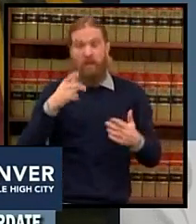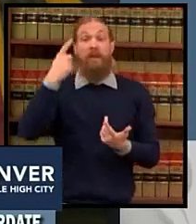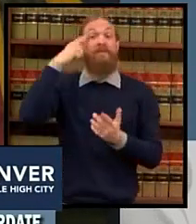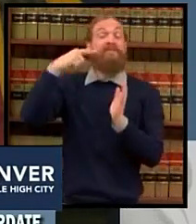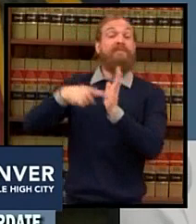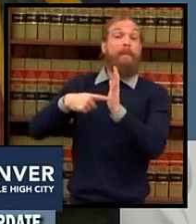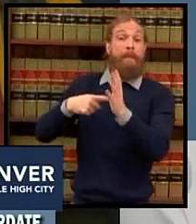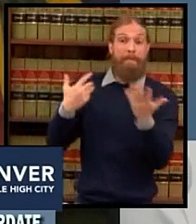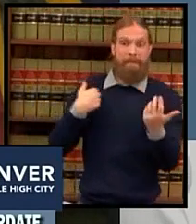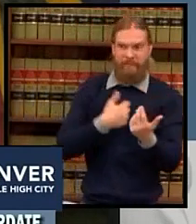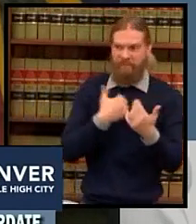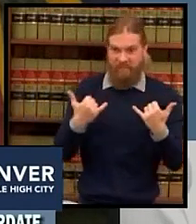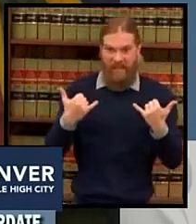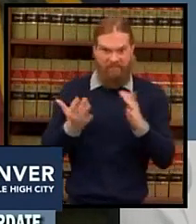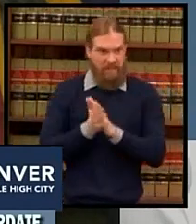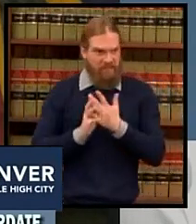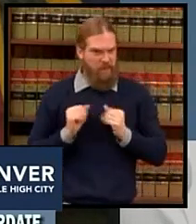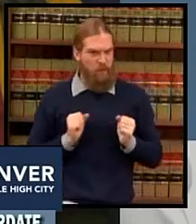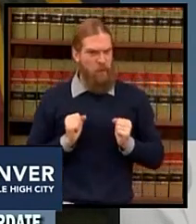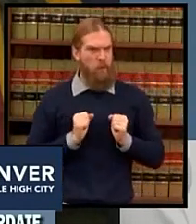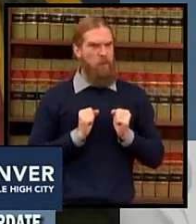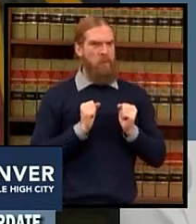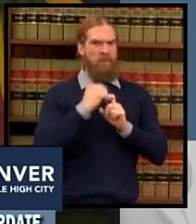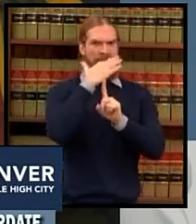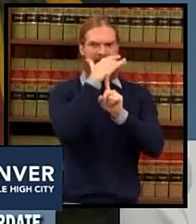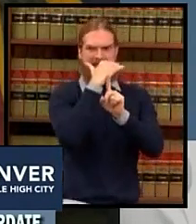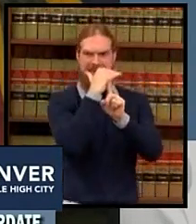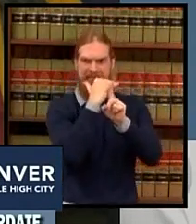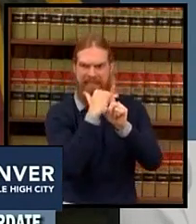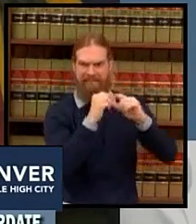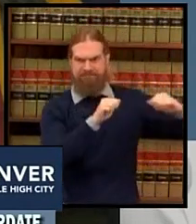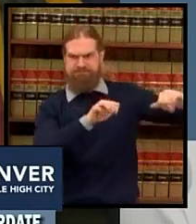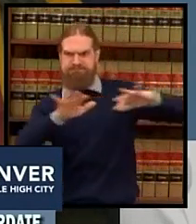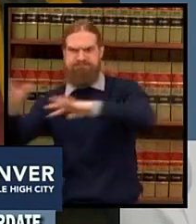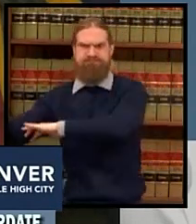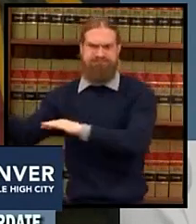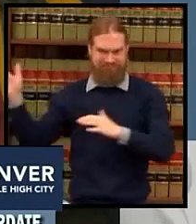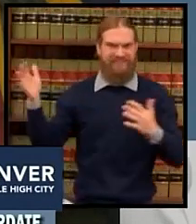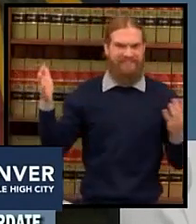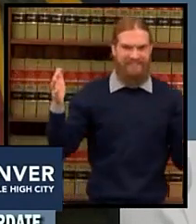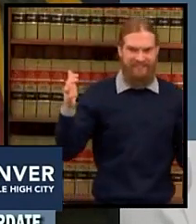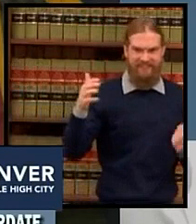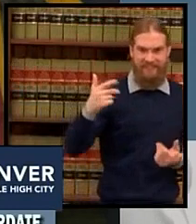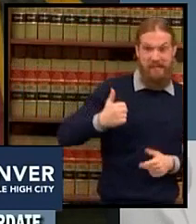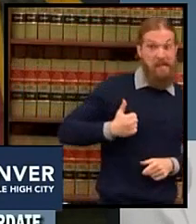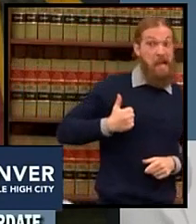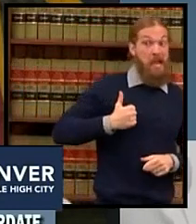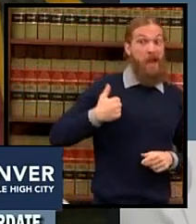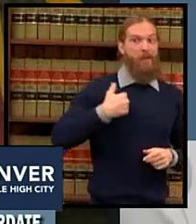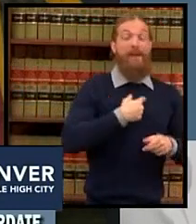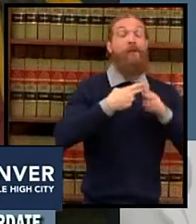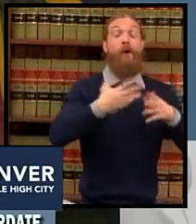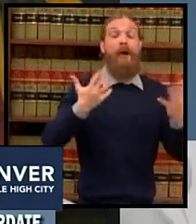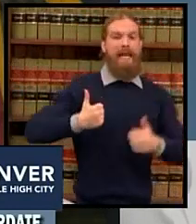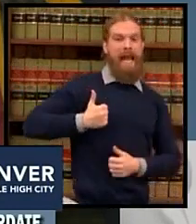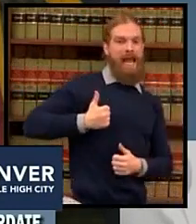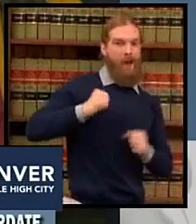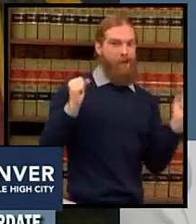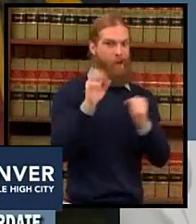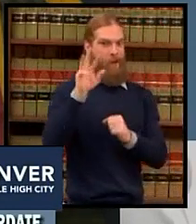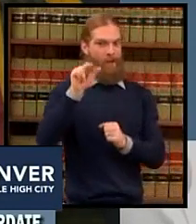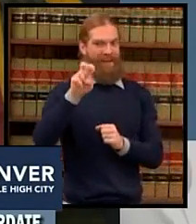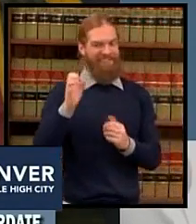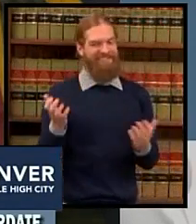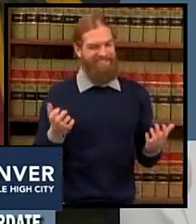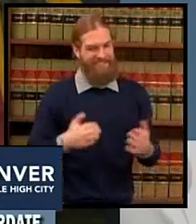pretty nice cold wave coming through, the Canadian cold wave, I like to call it, coming through here. A lot of residents who